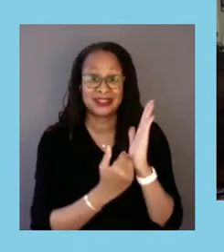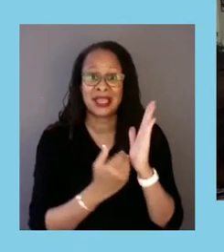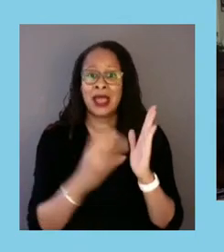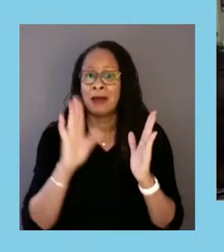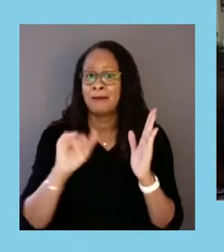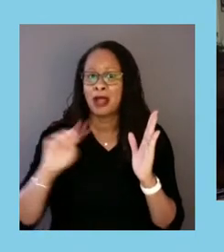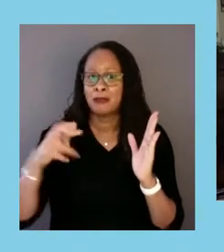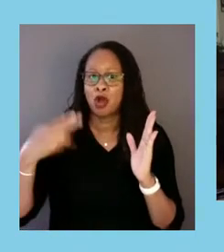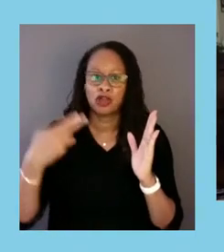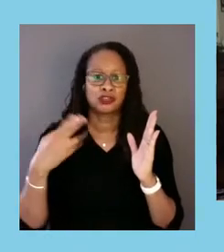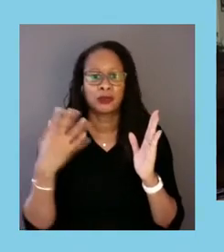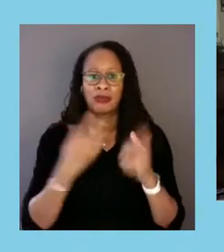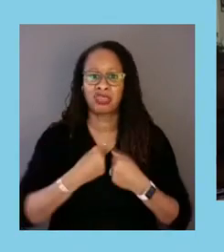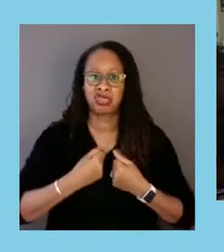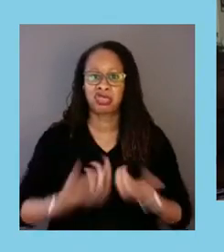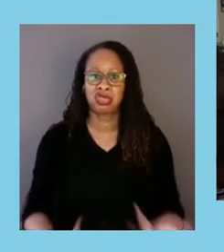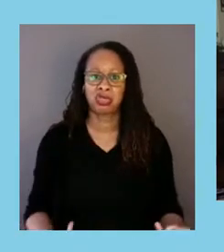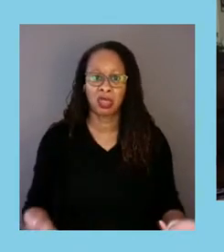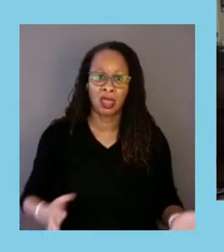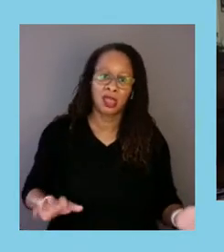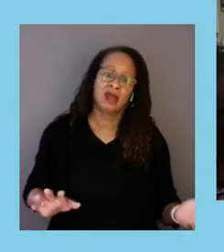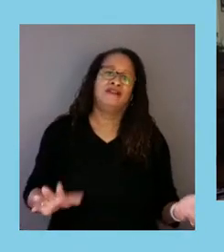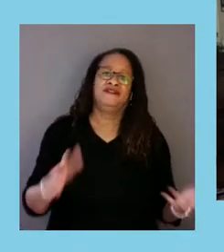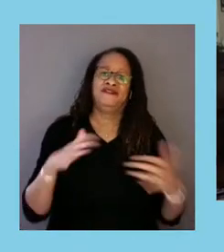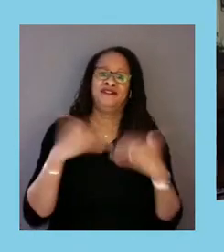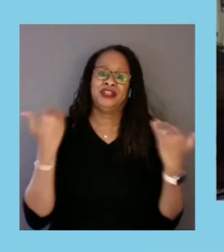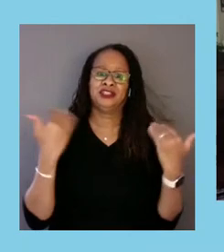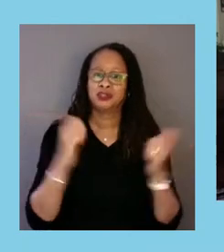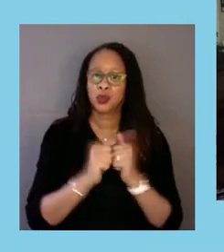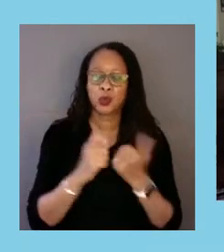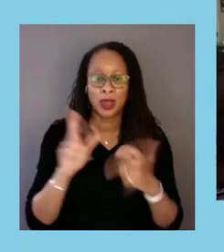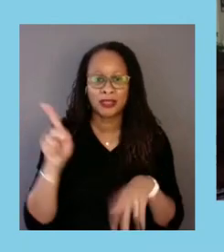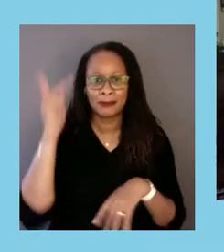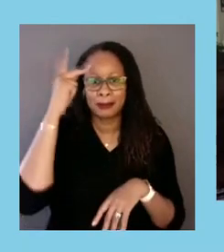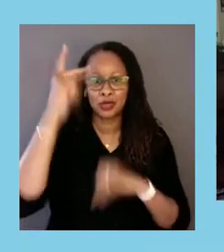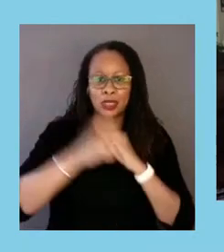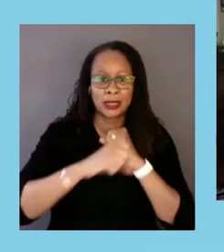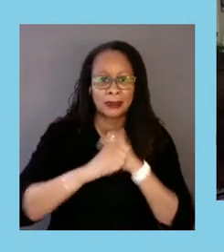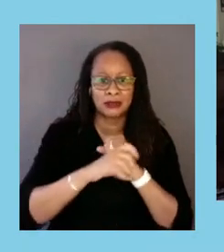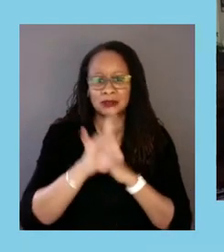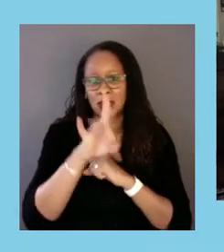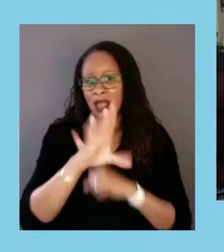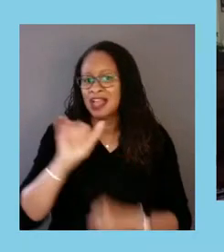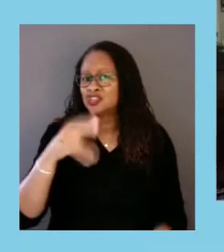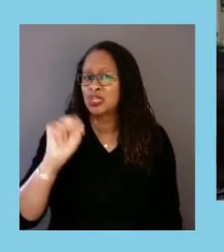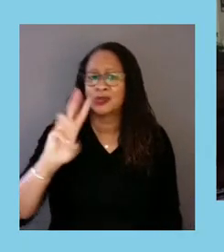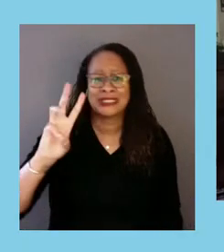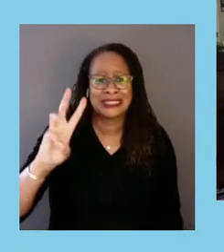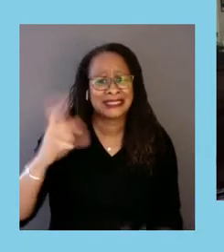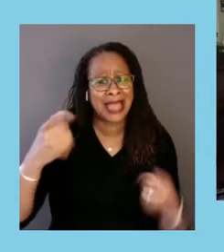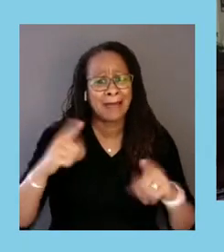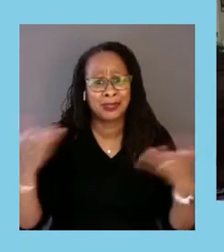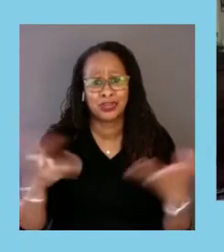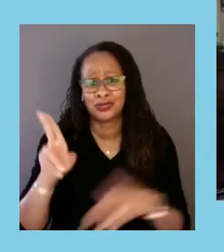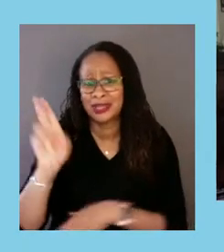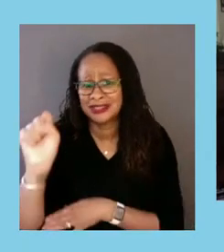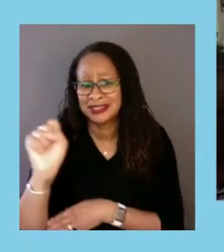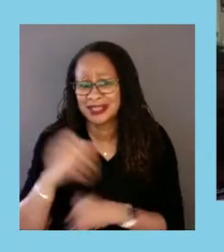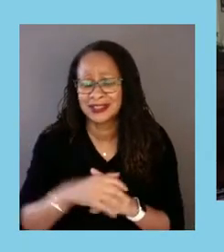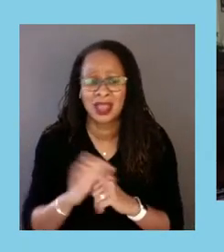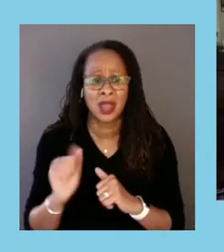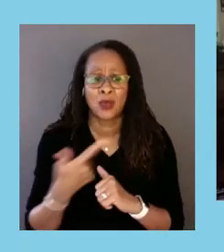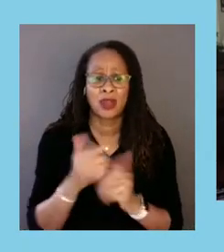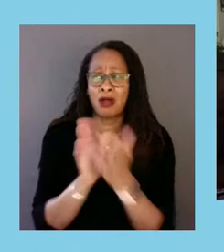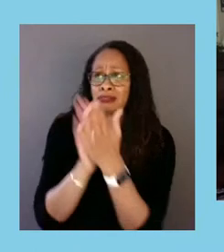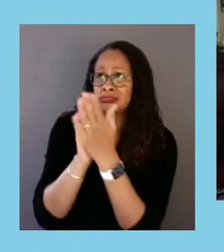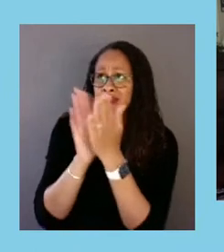very treacherous political campaign. January 6th happened. You know, we all revere Stacey Abrams. Thank